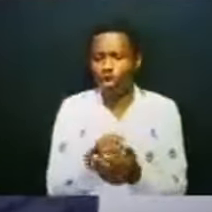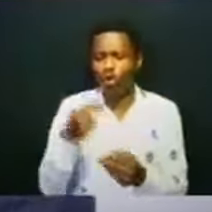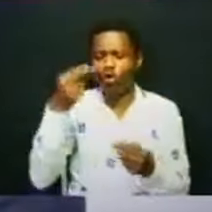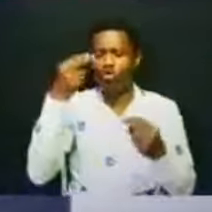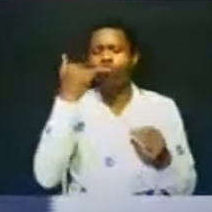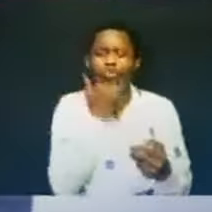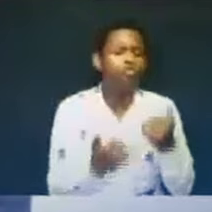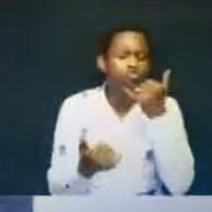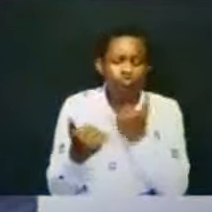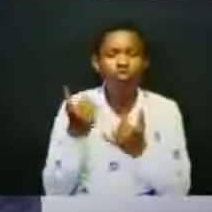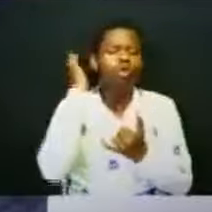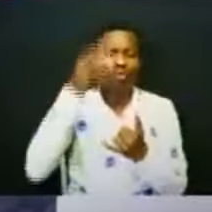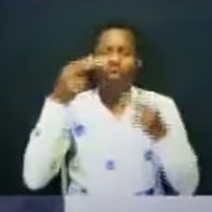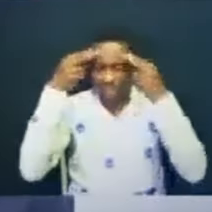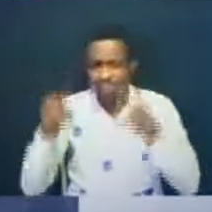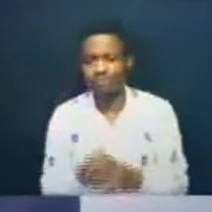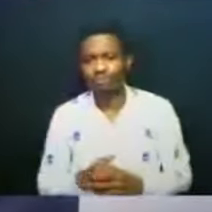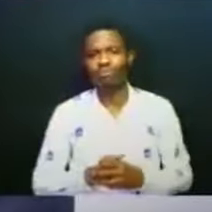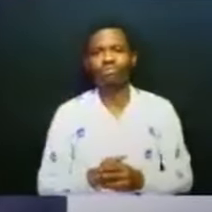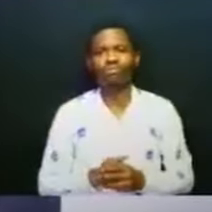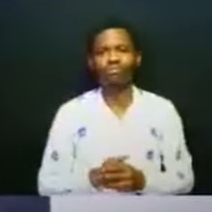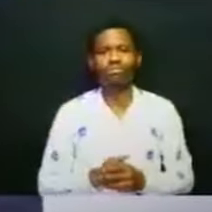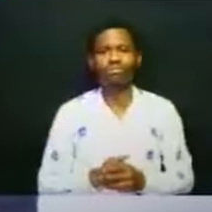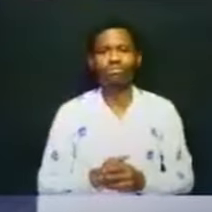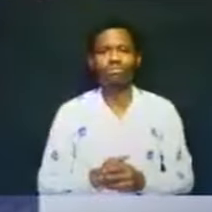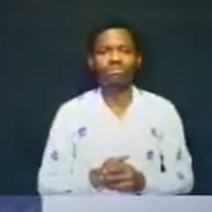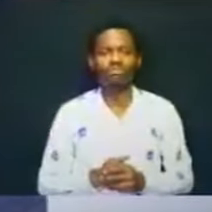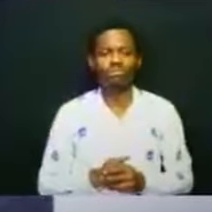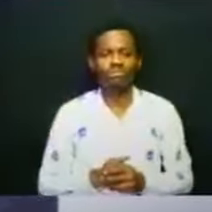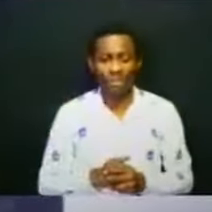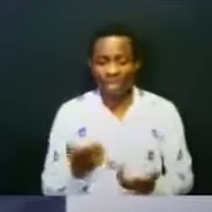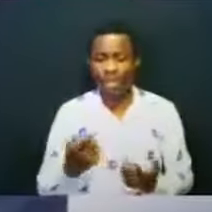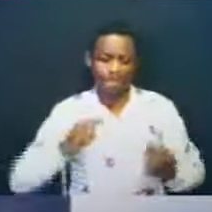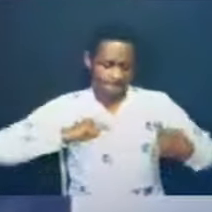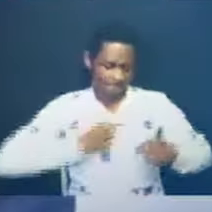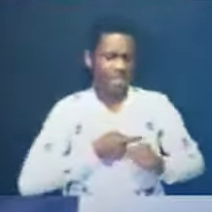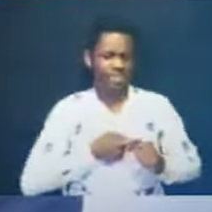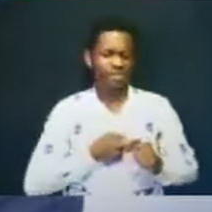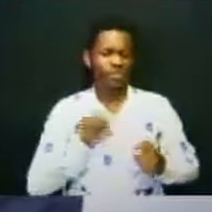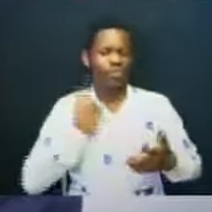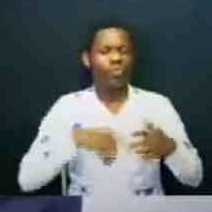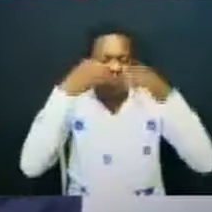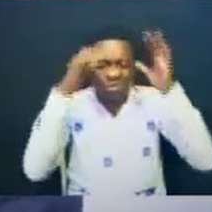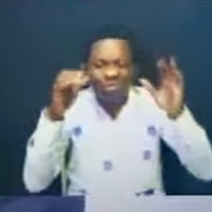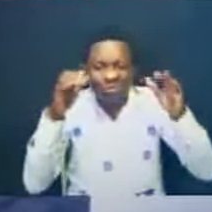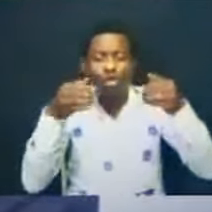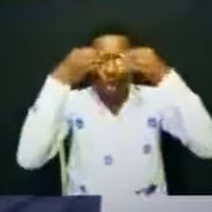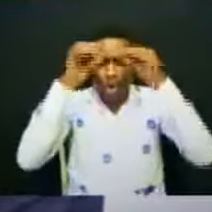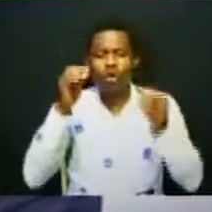we are saying that bitterness is caused, and it is caused by offense.